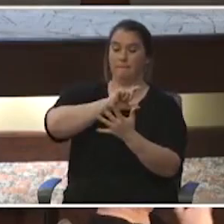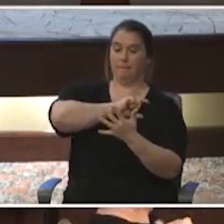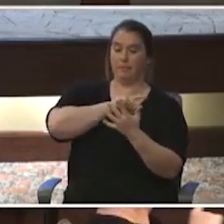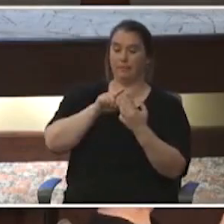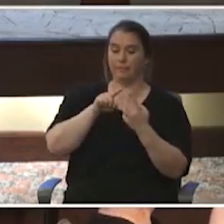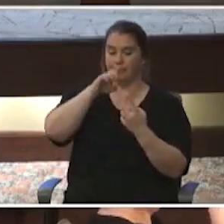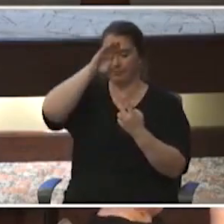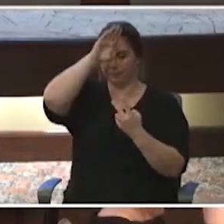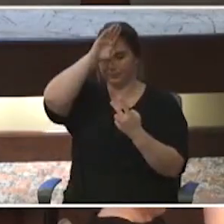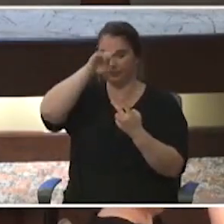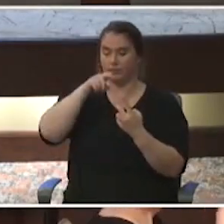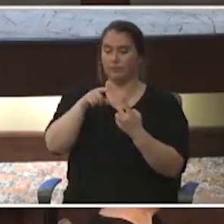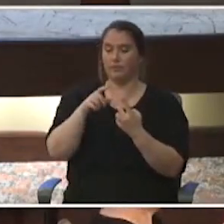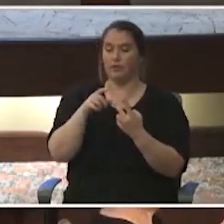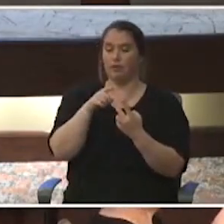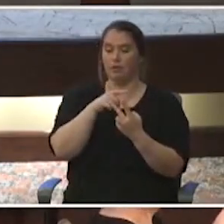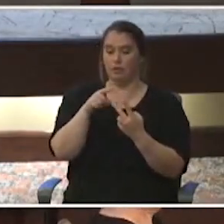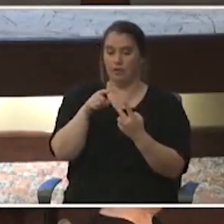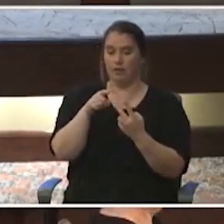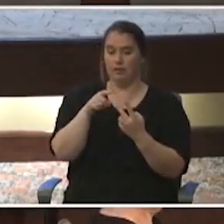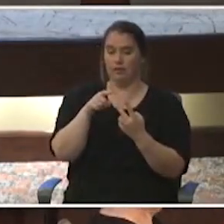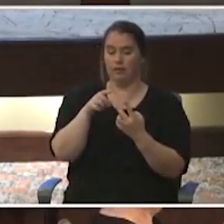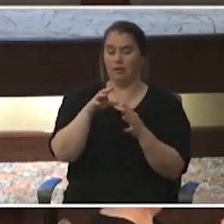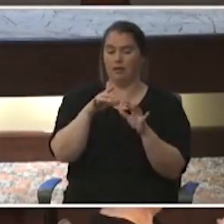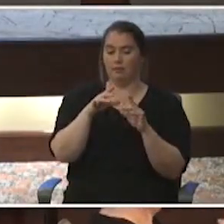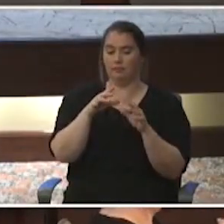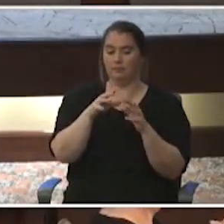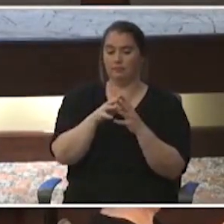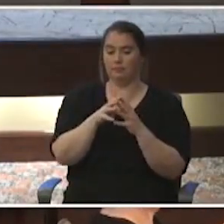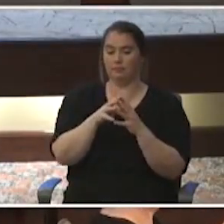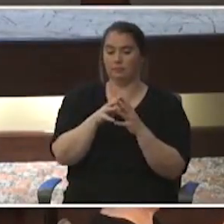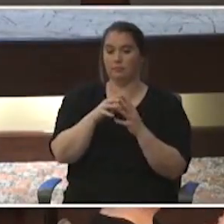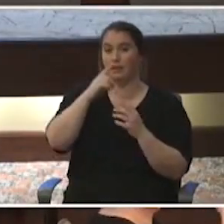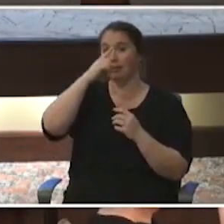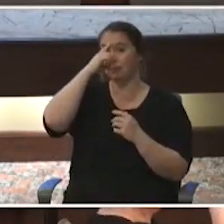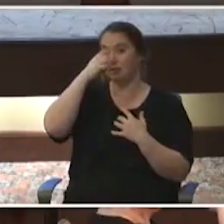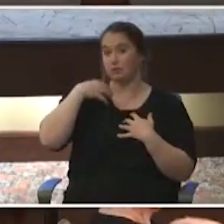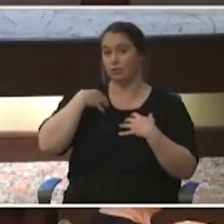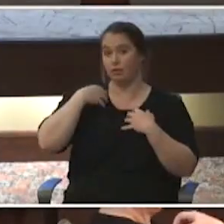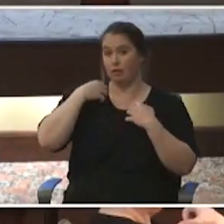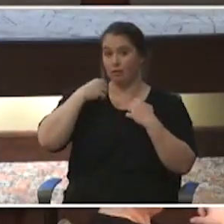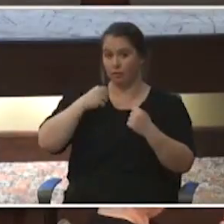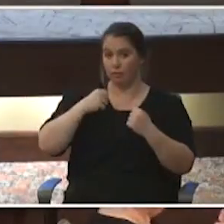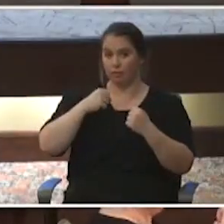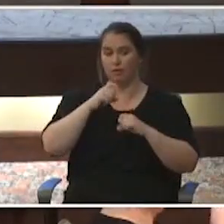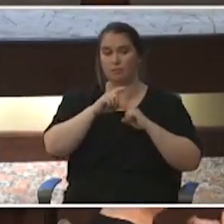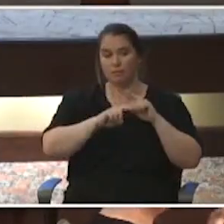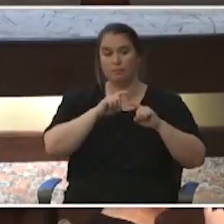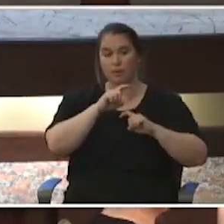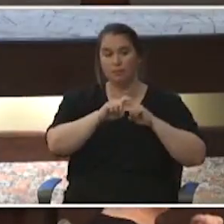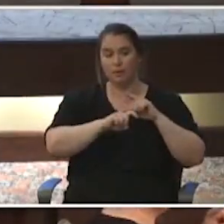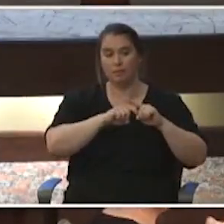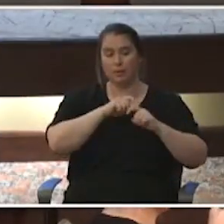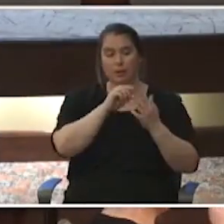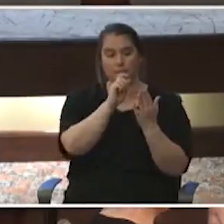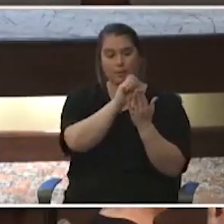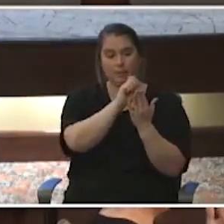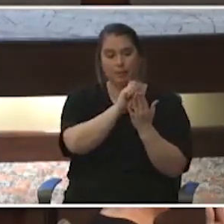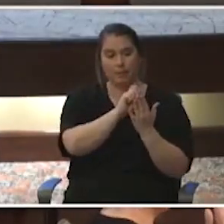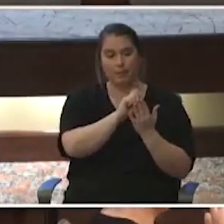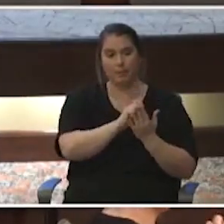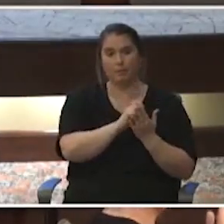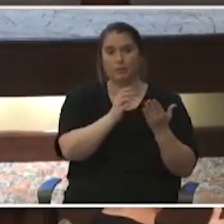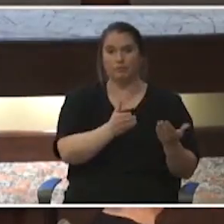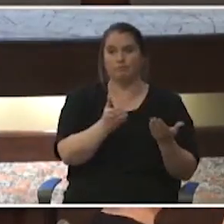enforcement officials take a mental health consumer under what's called an emergency detention order to take them to the Behavioral